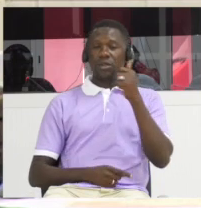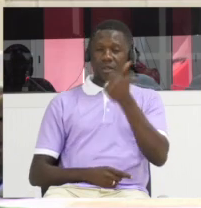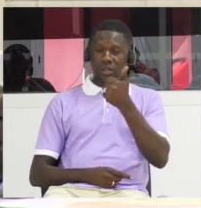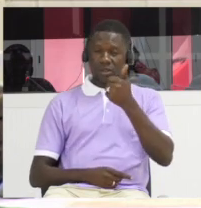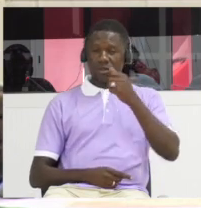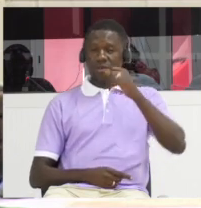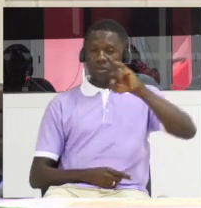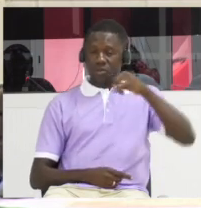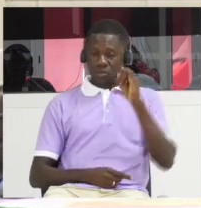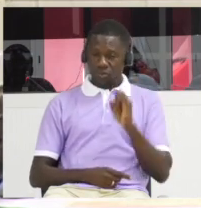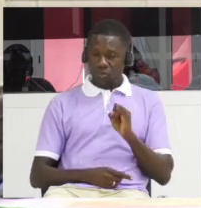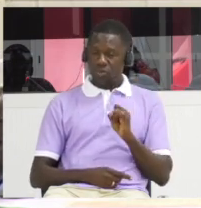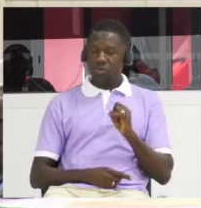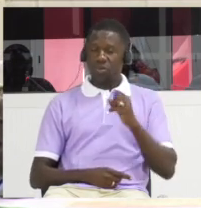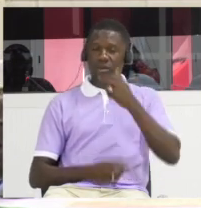1994.